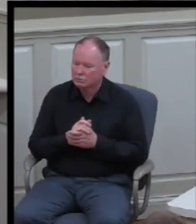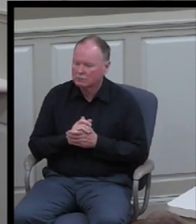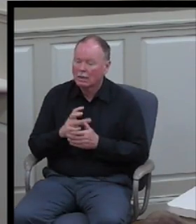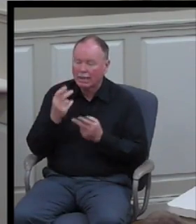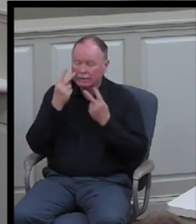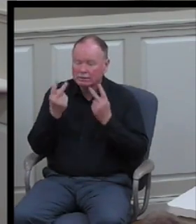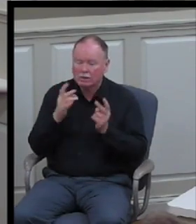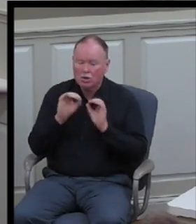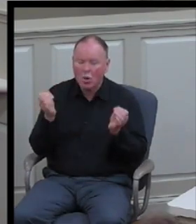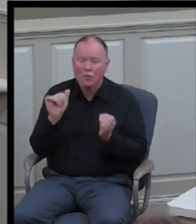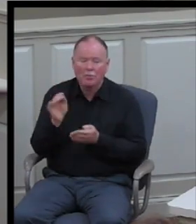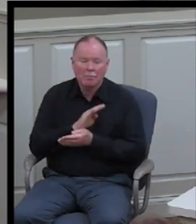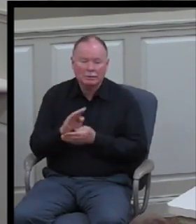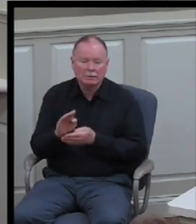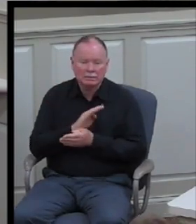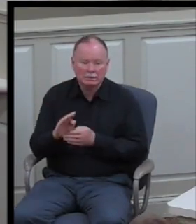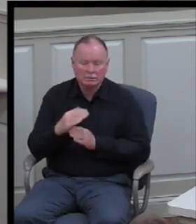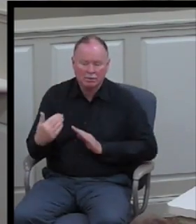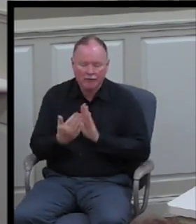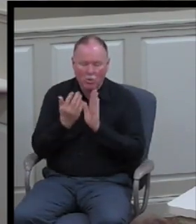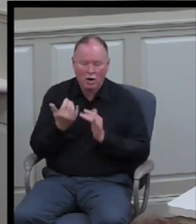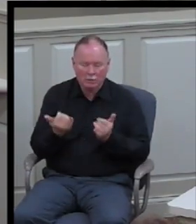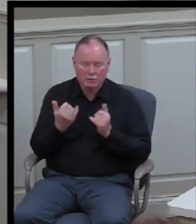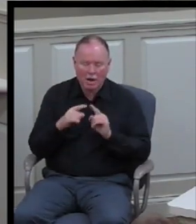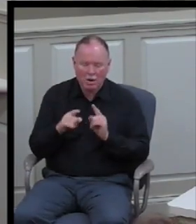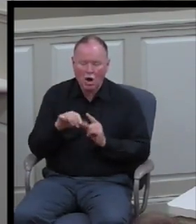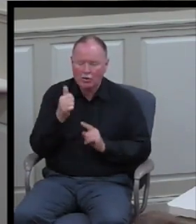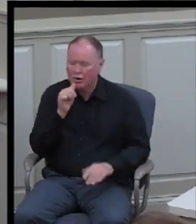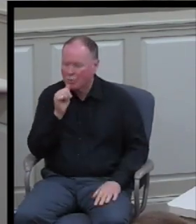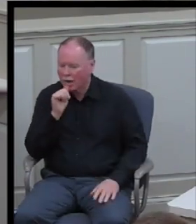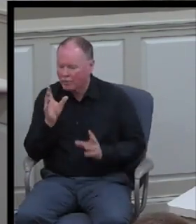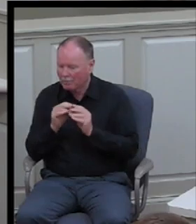Seeing that there's no other business to come before us other than executive session,